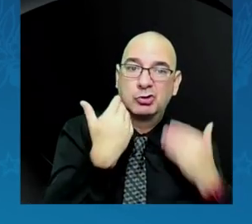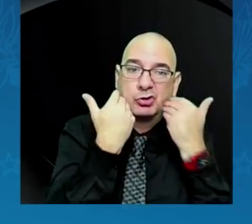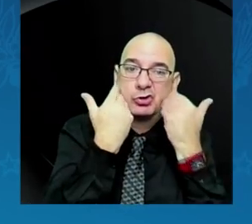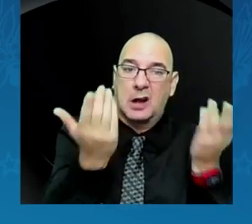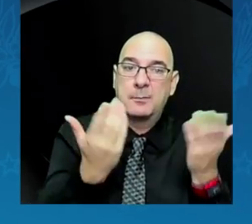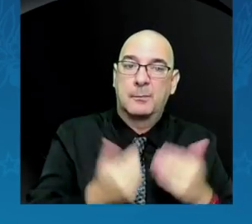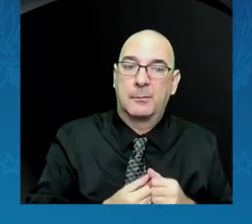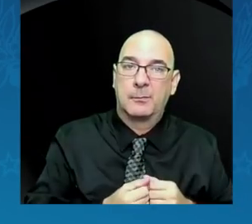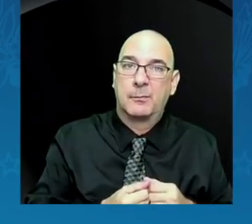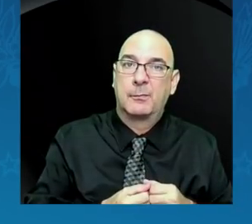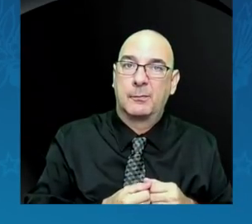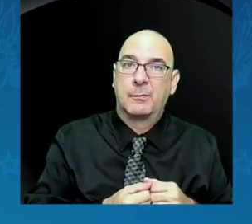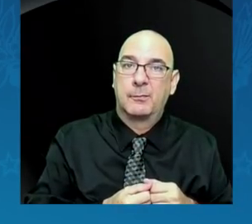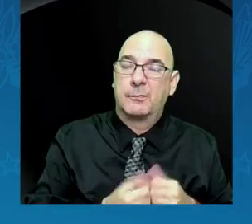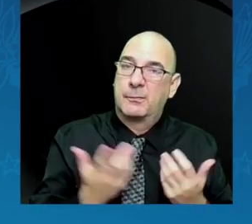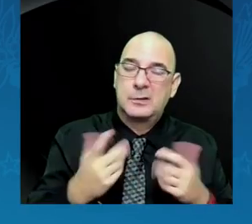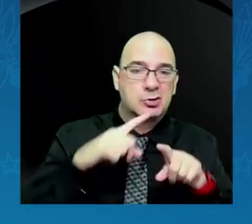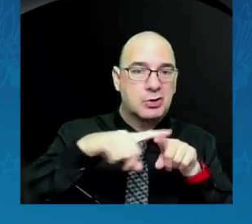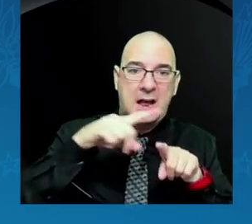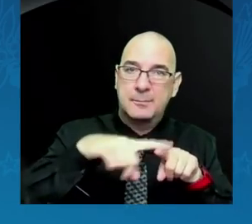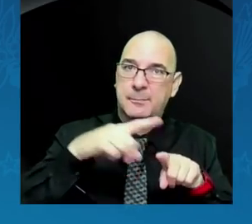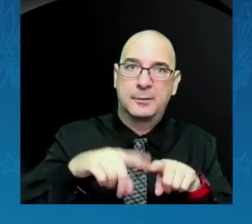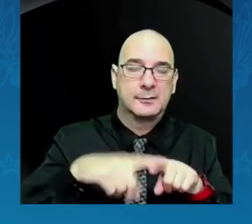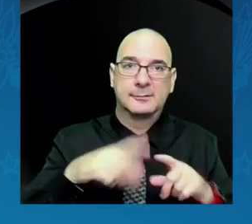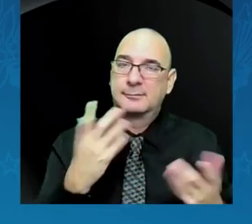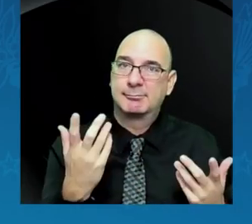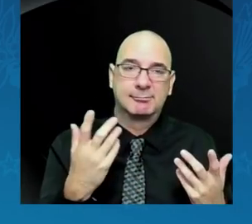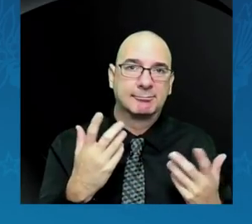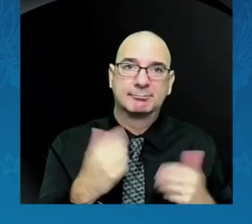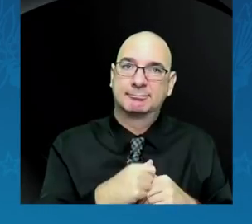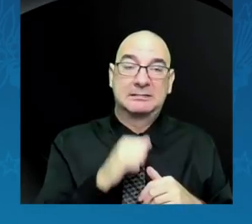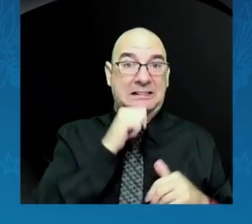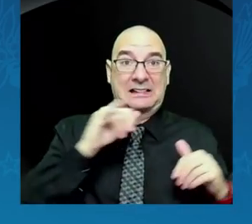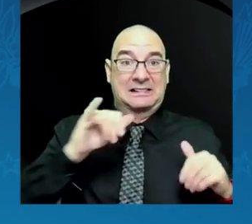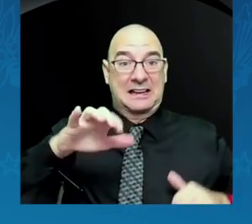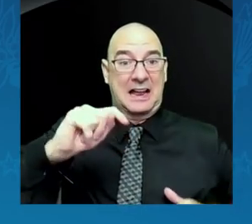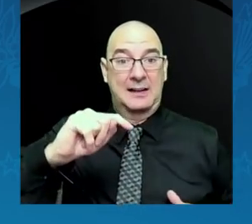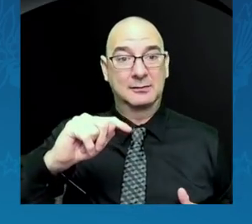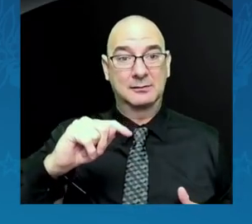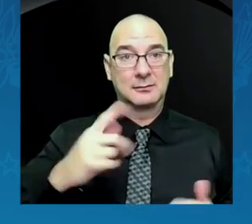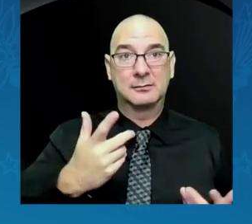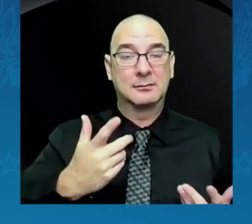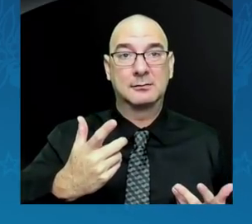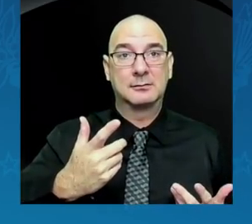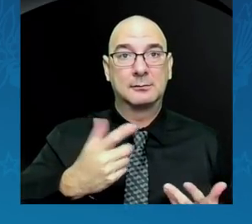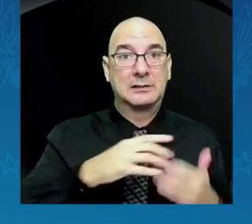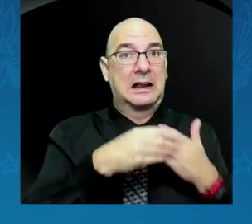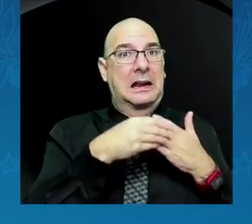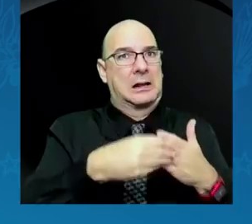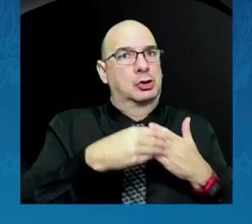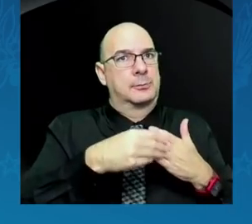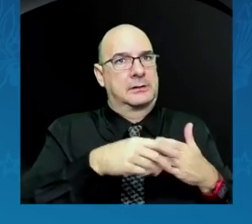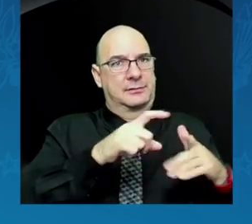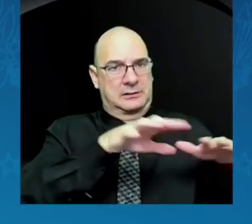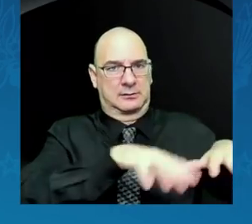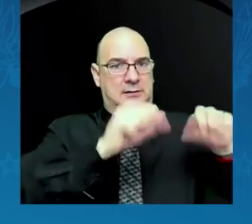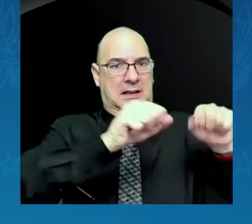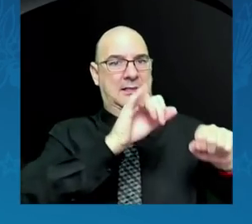that we are not yet a leader on this. We have work to